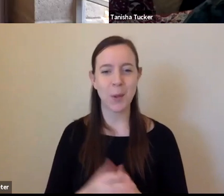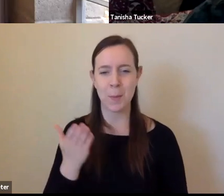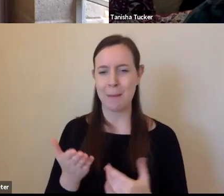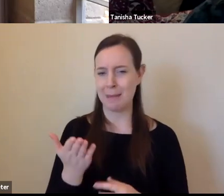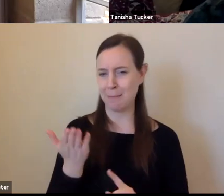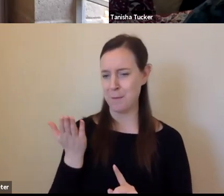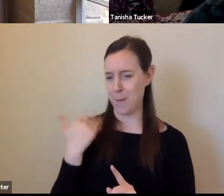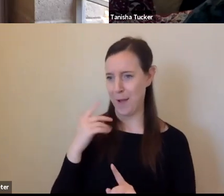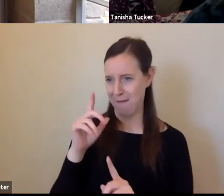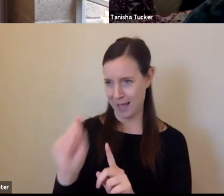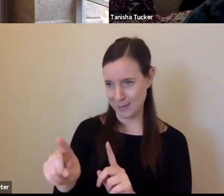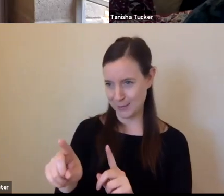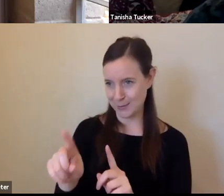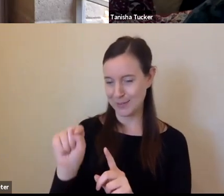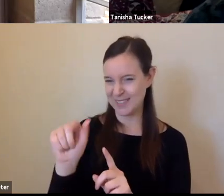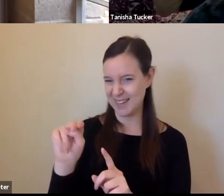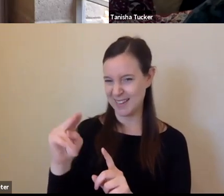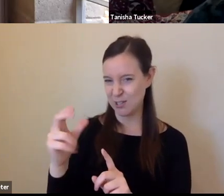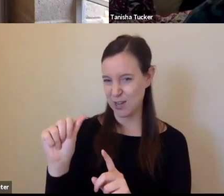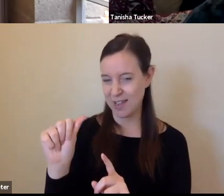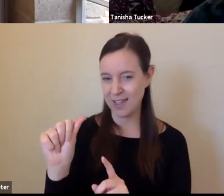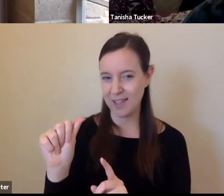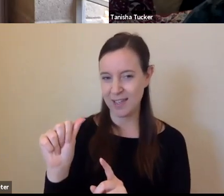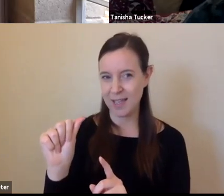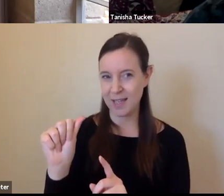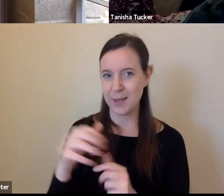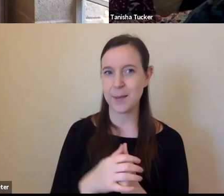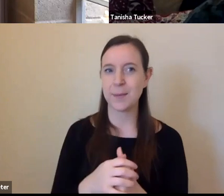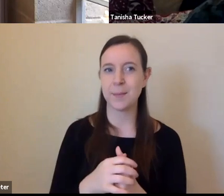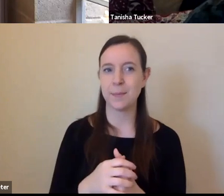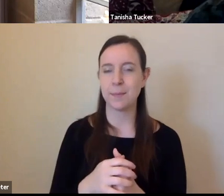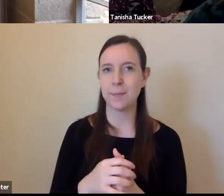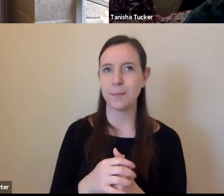but since the Western